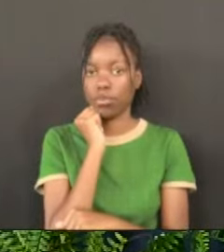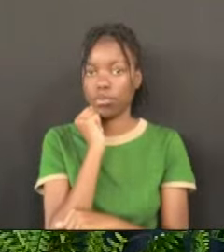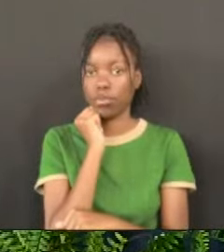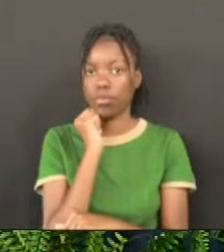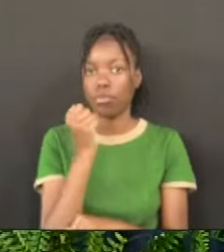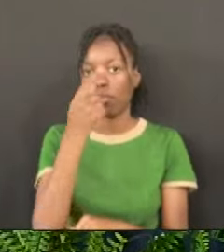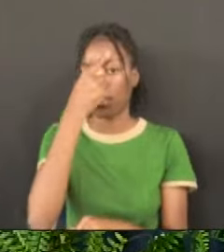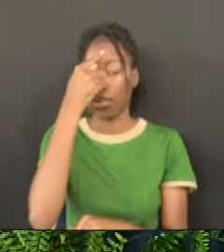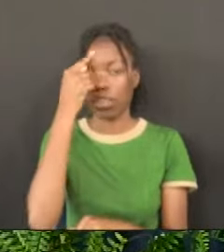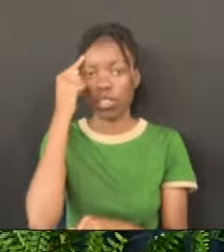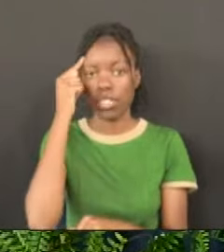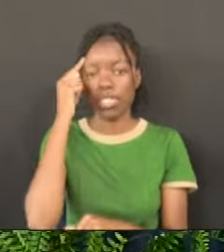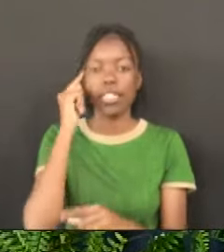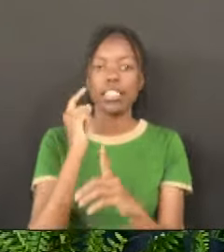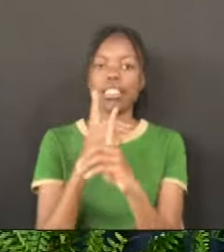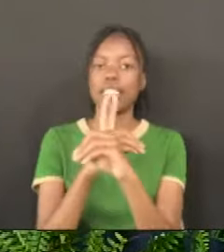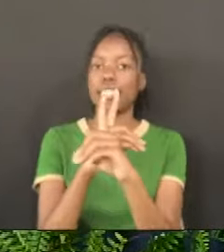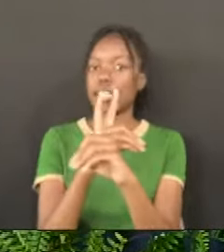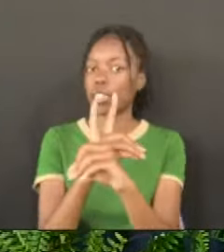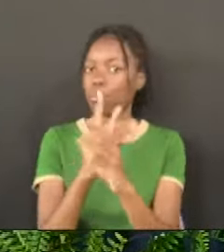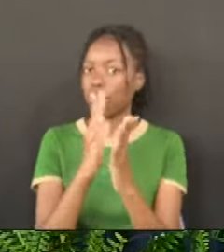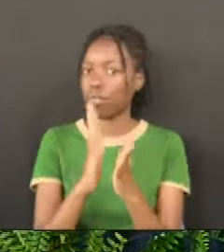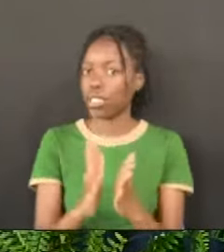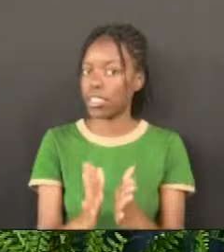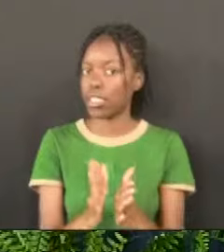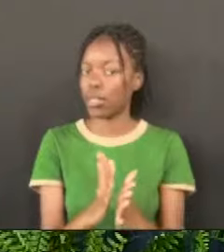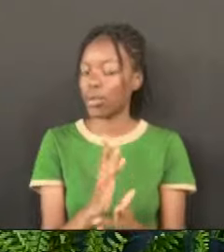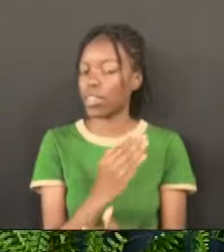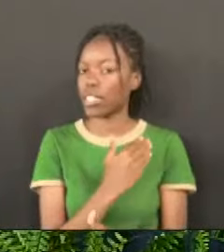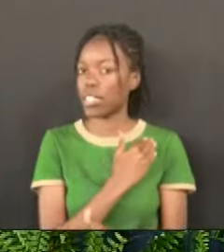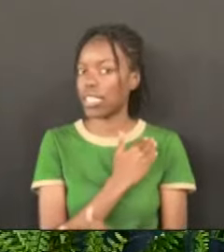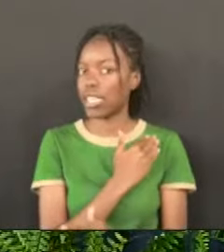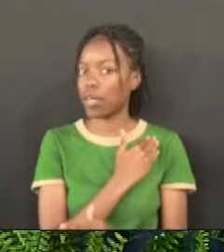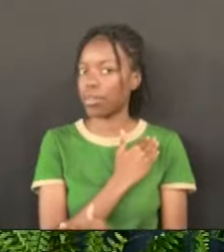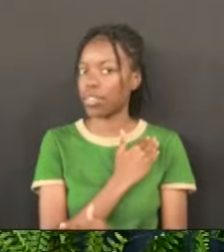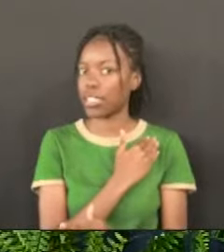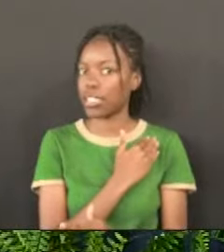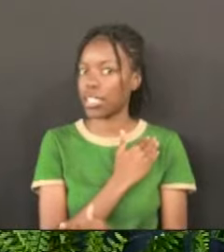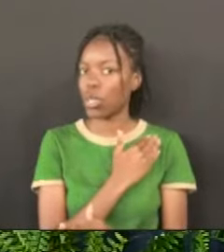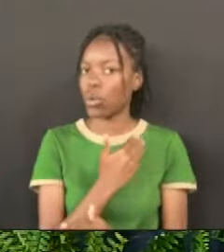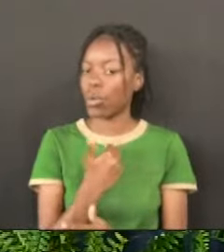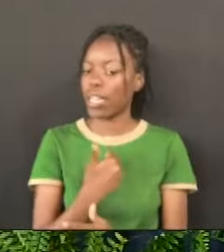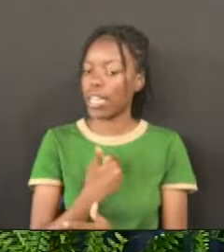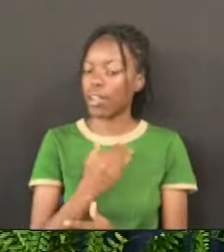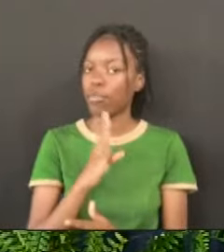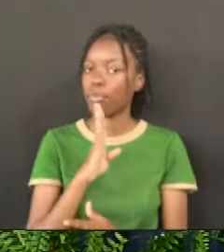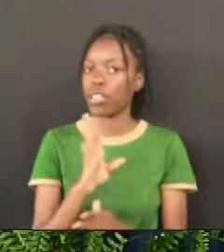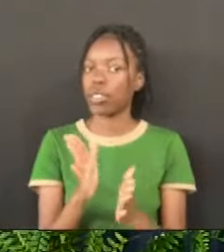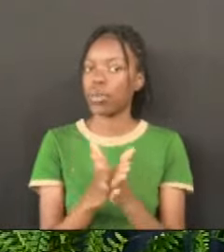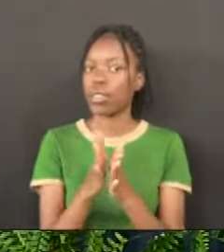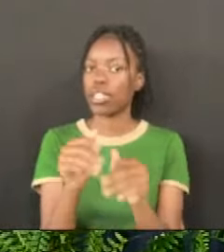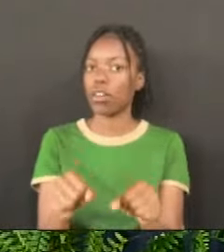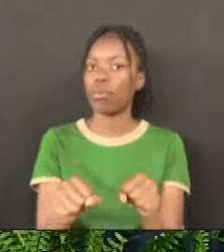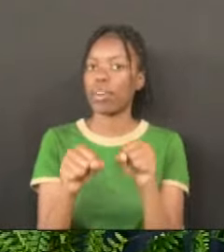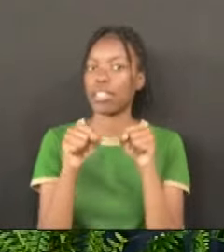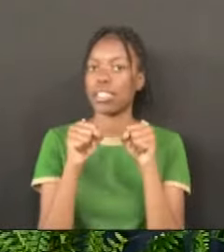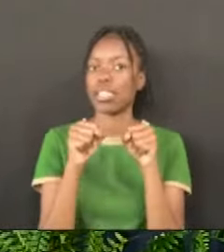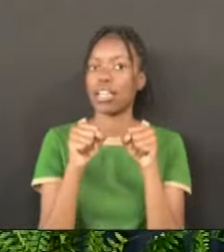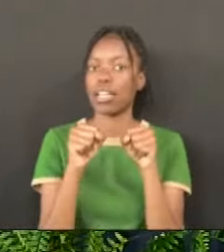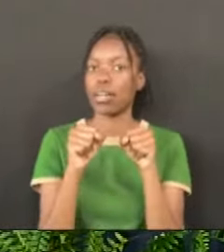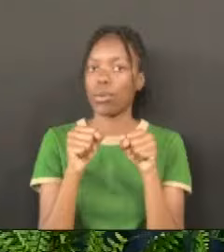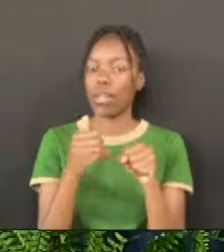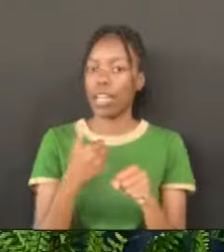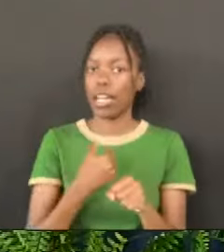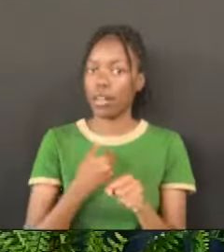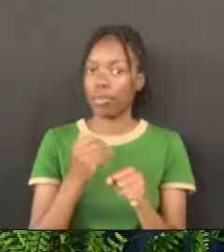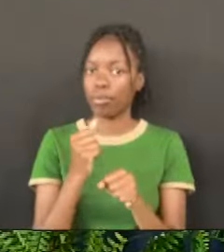Because the disciples were disturbed. We have been with our Master. We have been with our God.